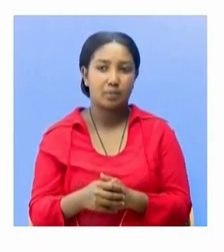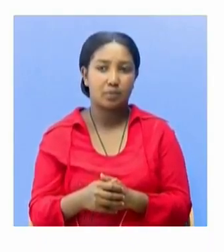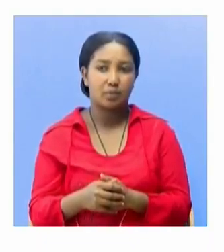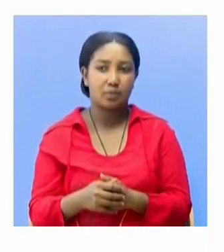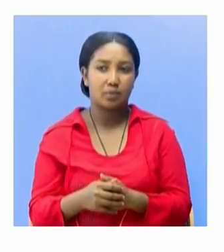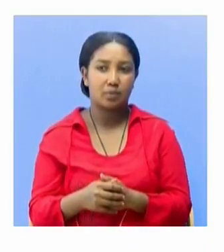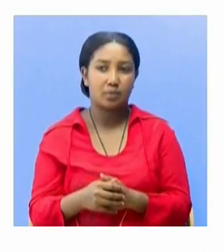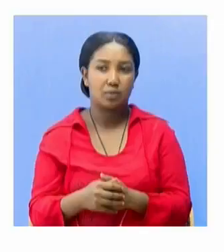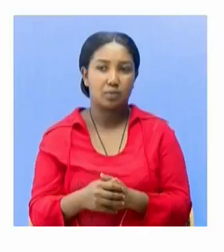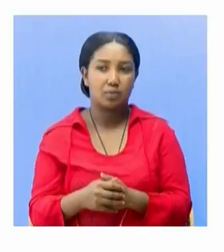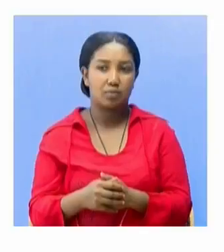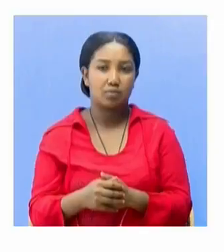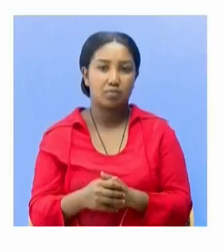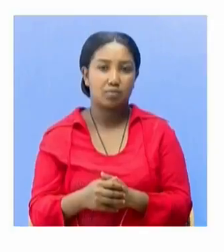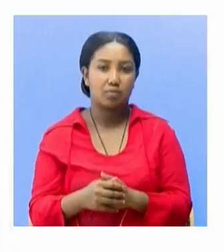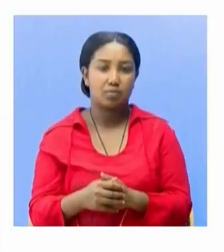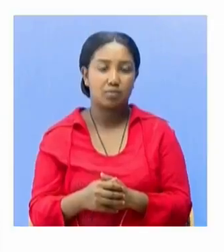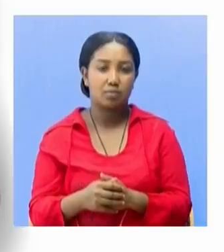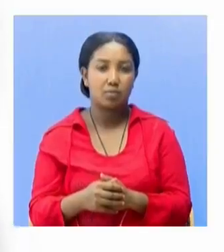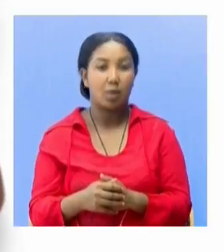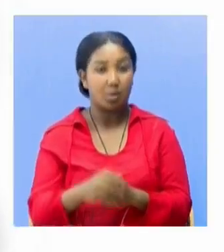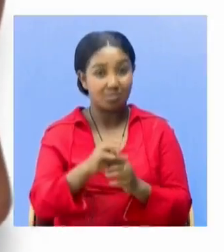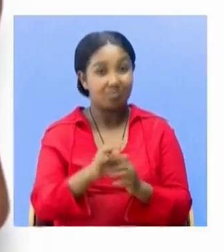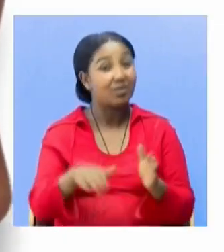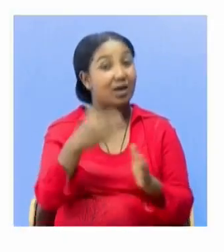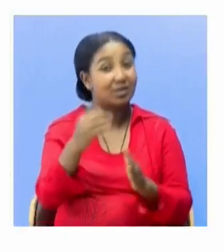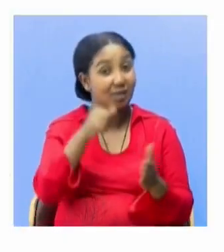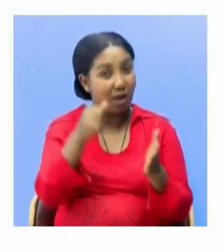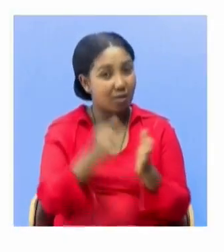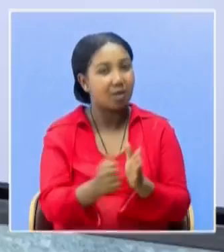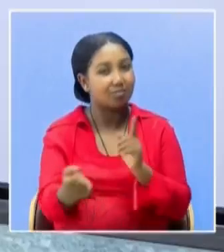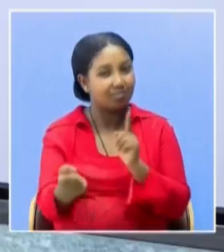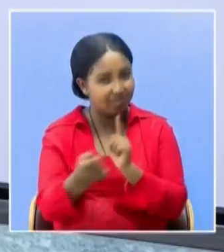Next letter.